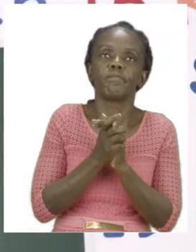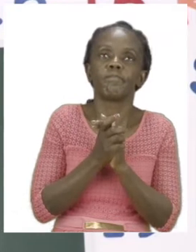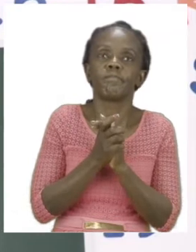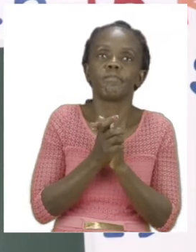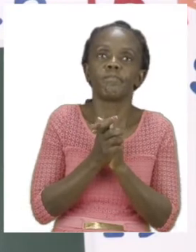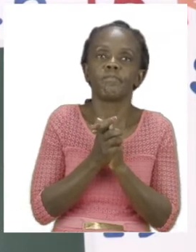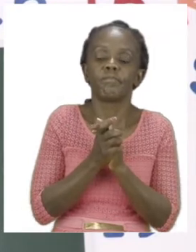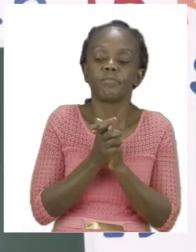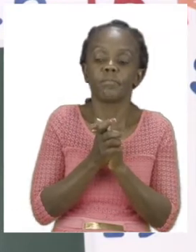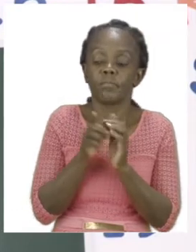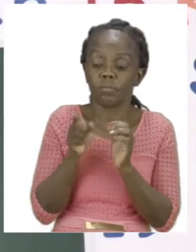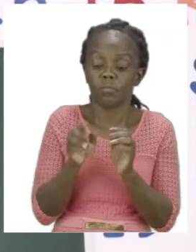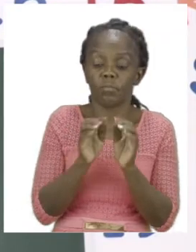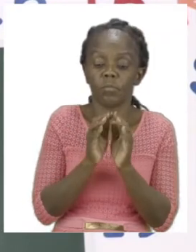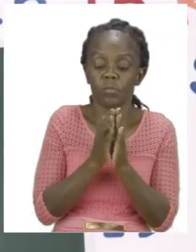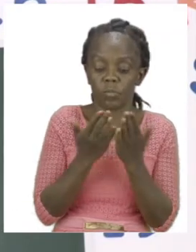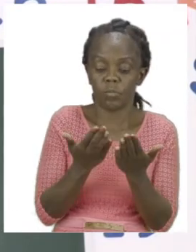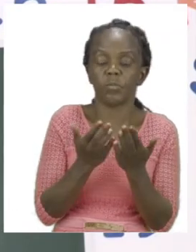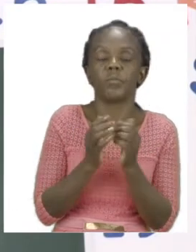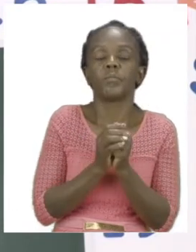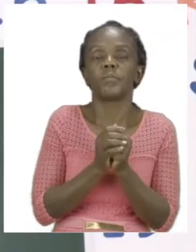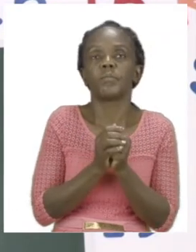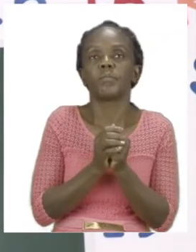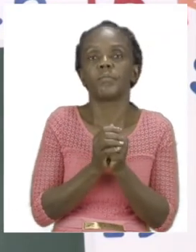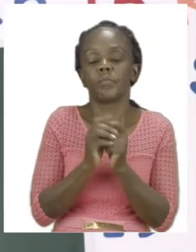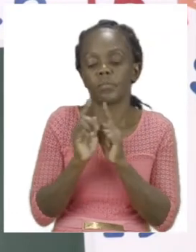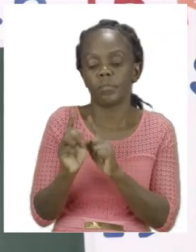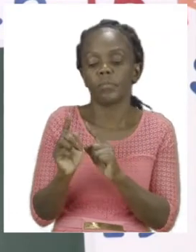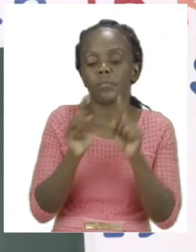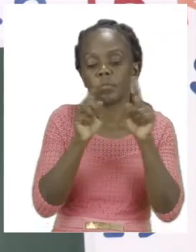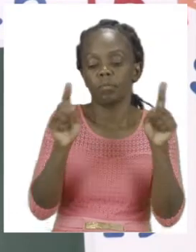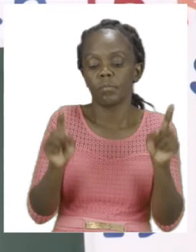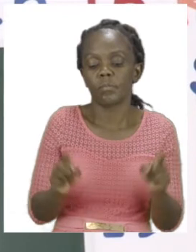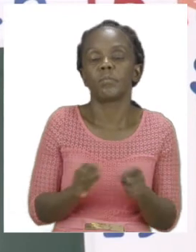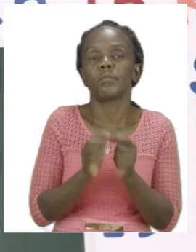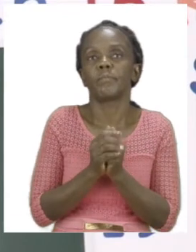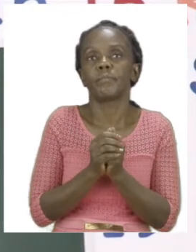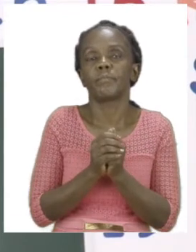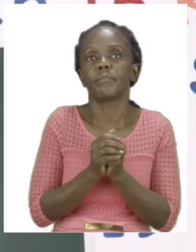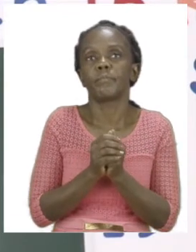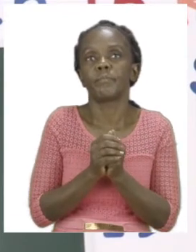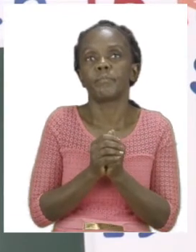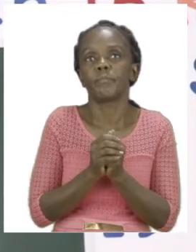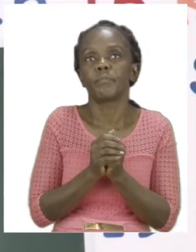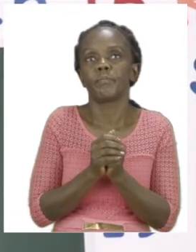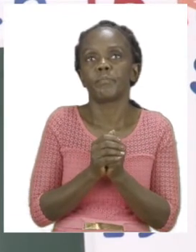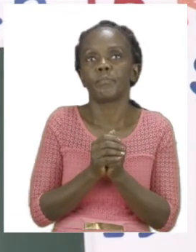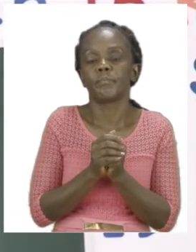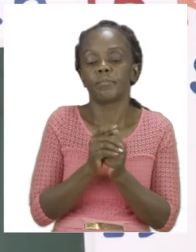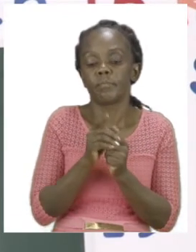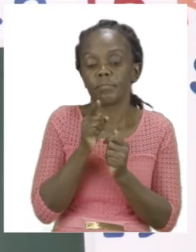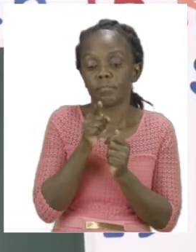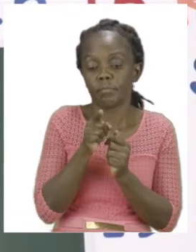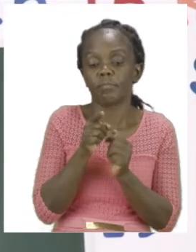book, me on the board, for the number 3. Now I can already see 1 here.